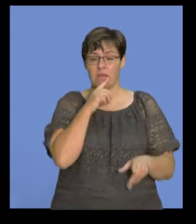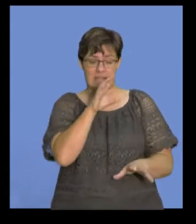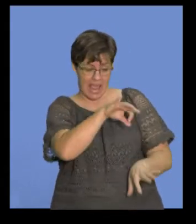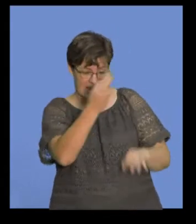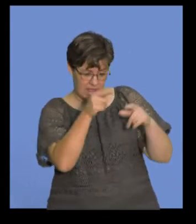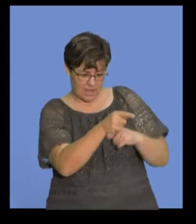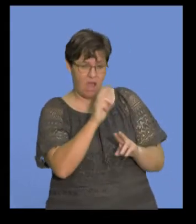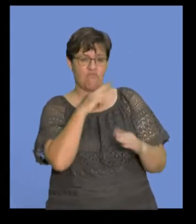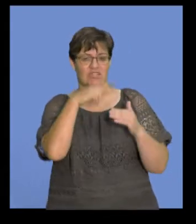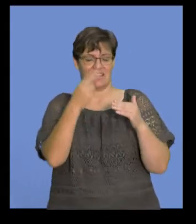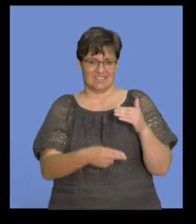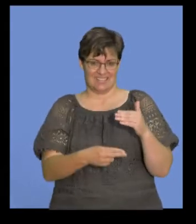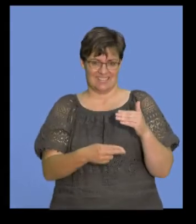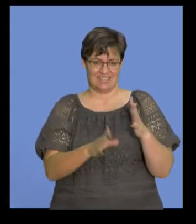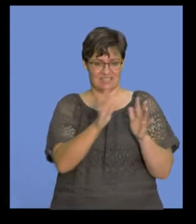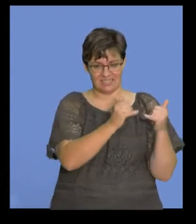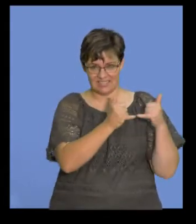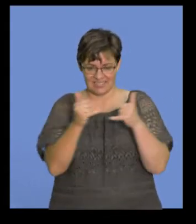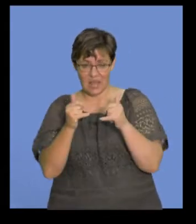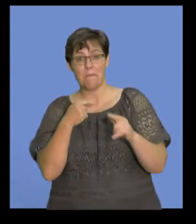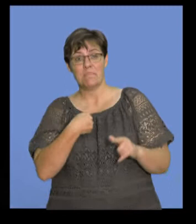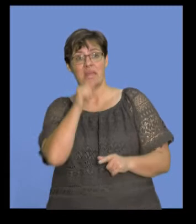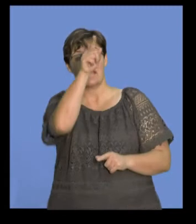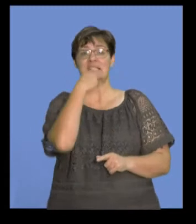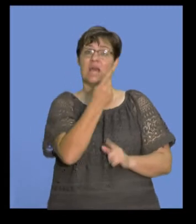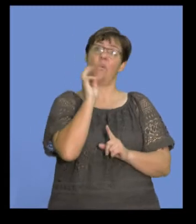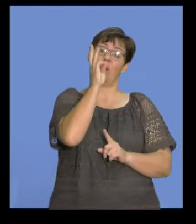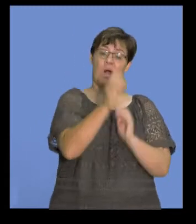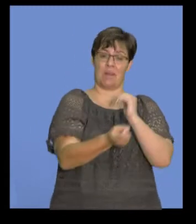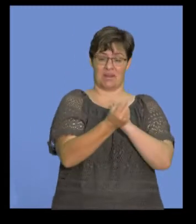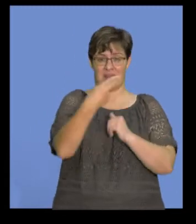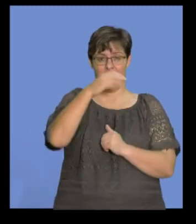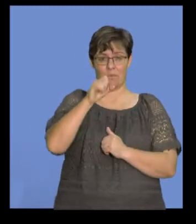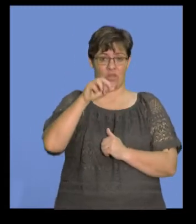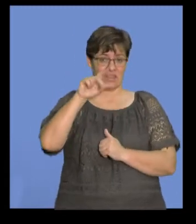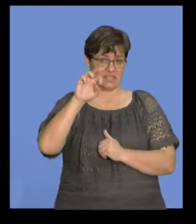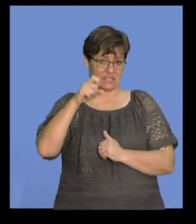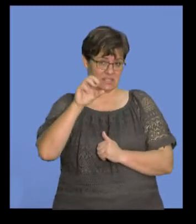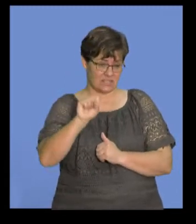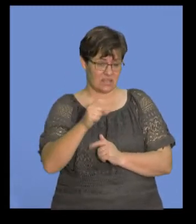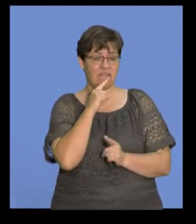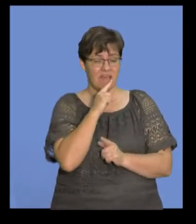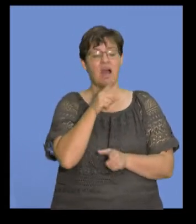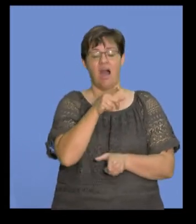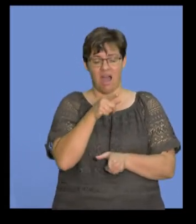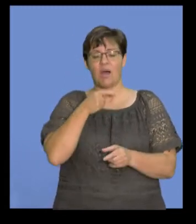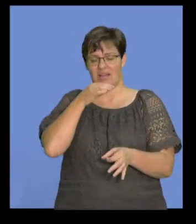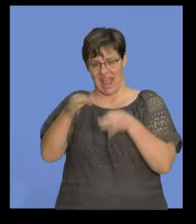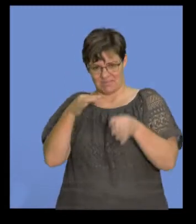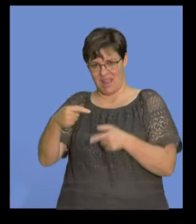the results and align them to the hypothesis, and if they do, then you communicate your results.